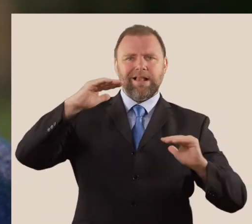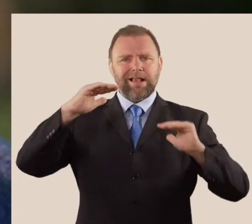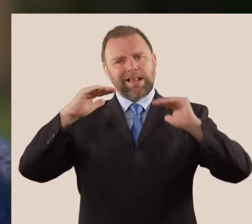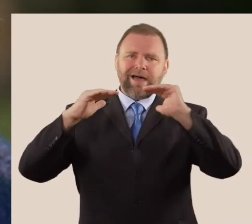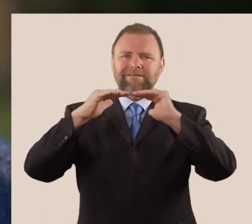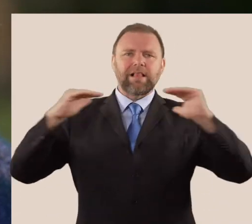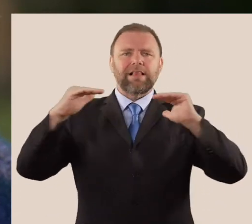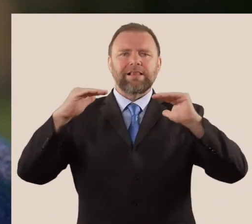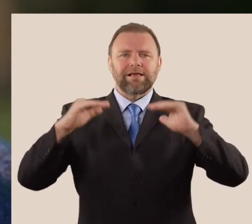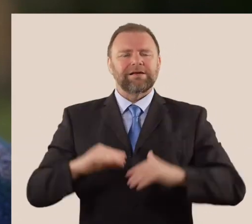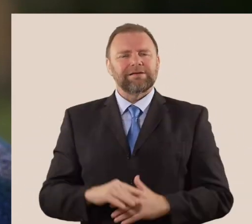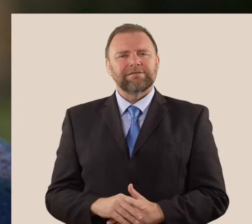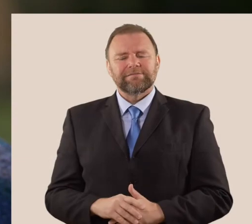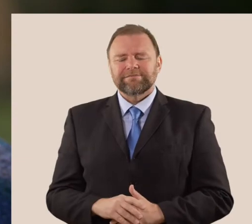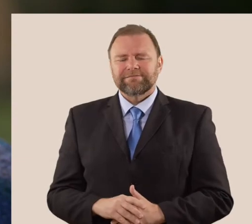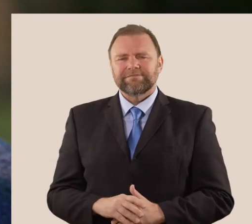playing field for everyone.